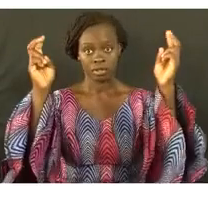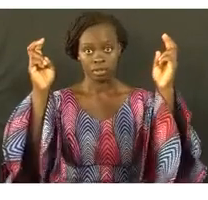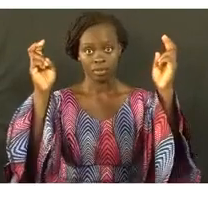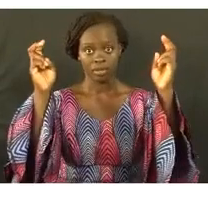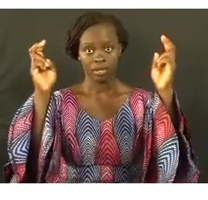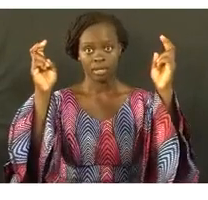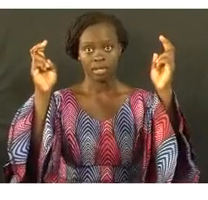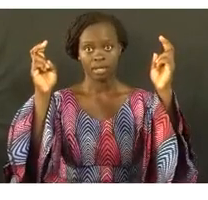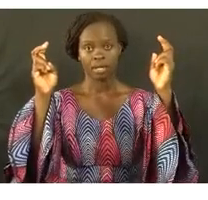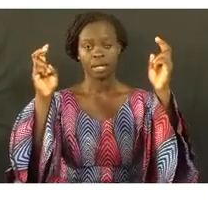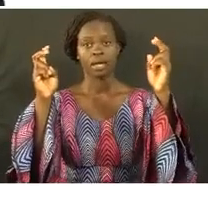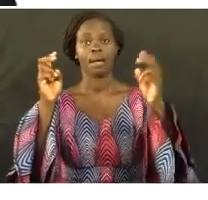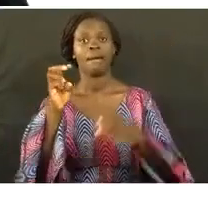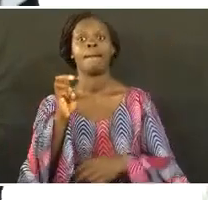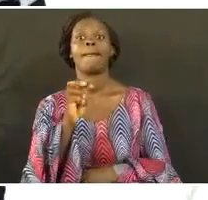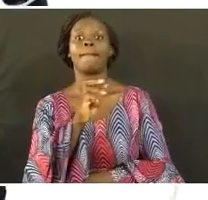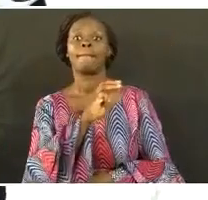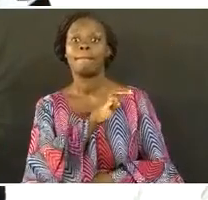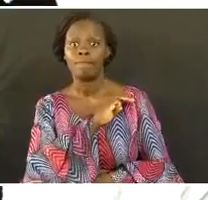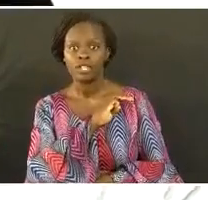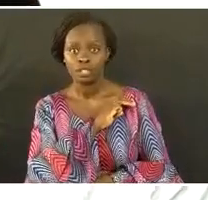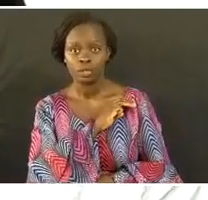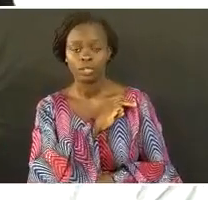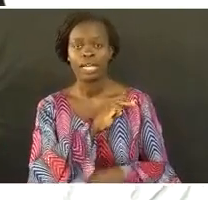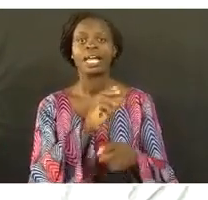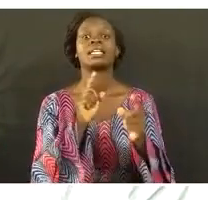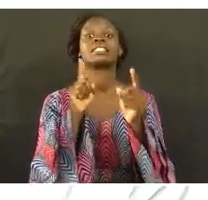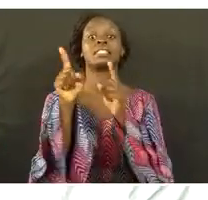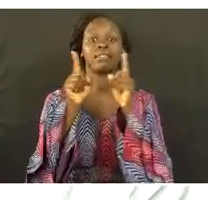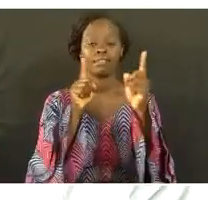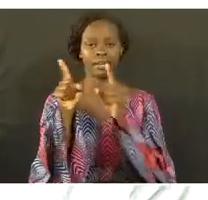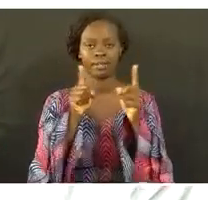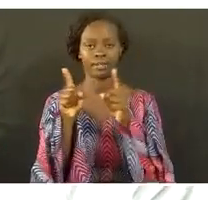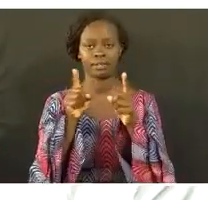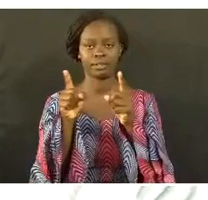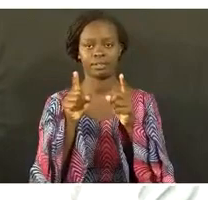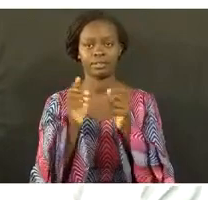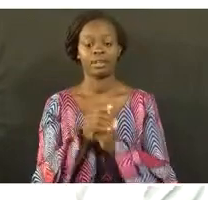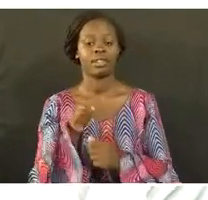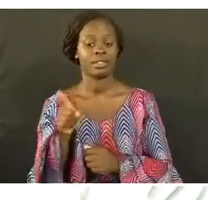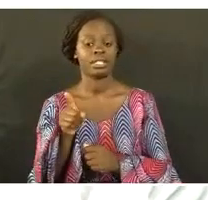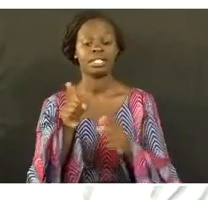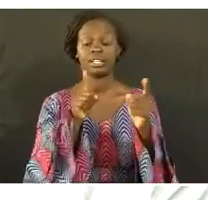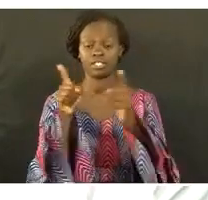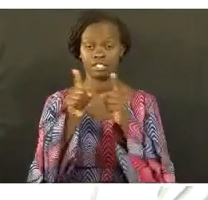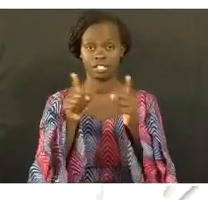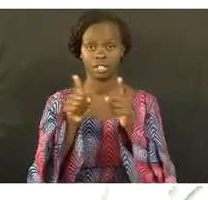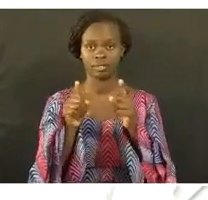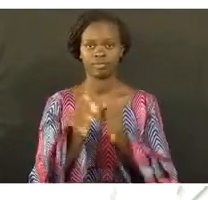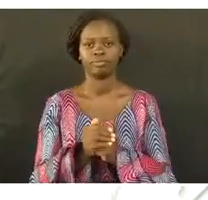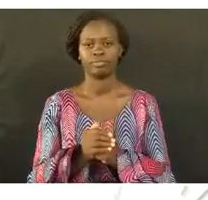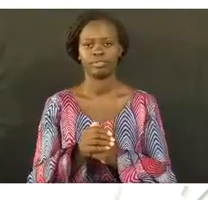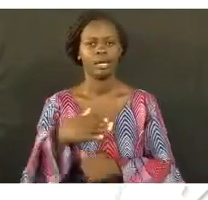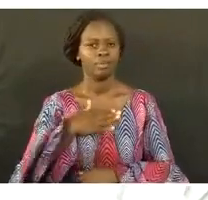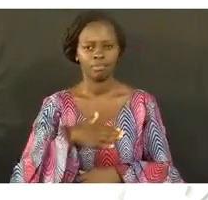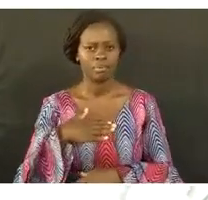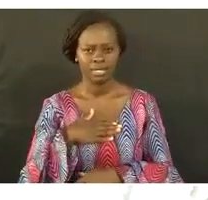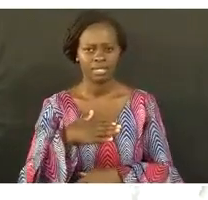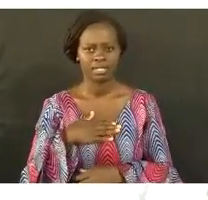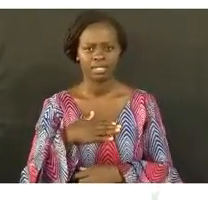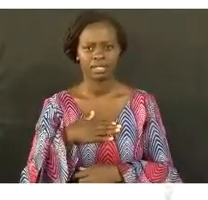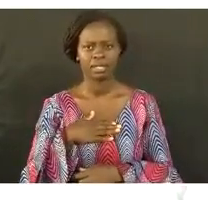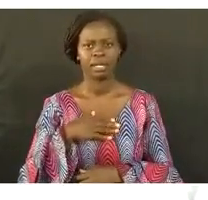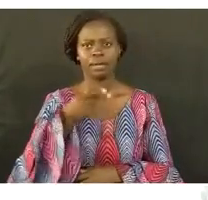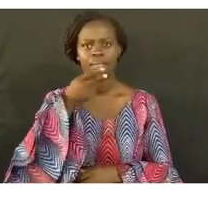is Mission Safari, and that is why it is a journey. So please, parents, don't leave your children out. not only